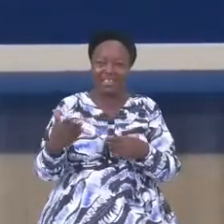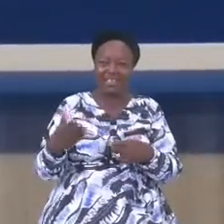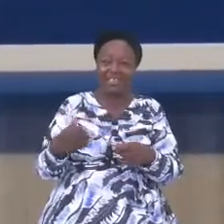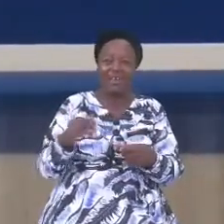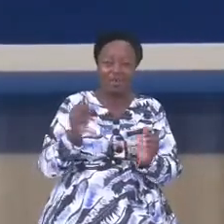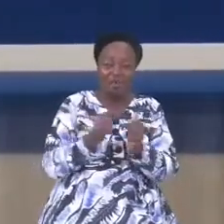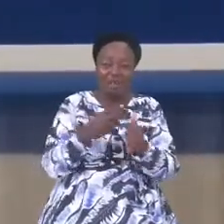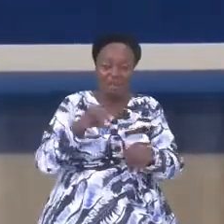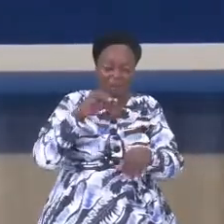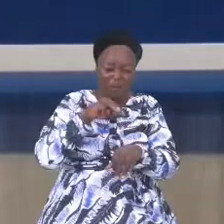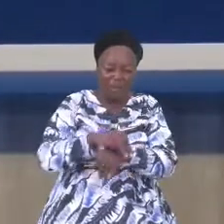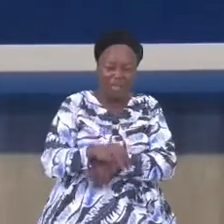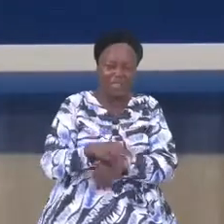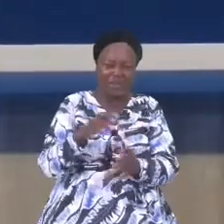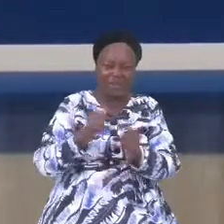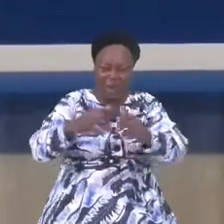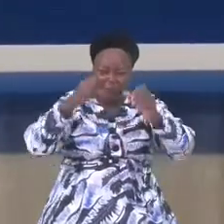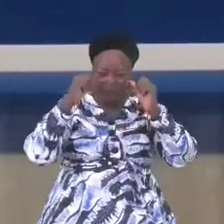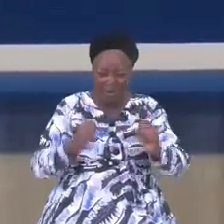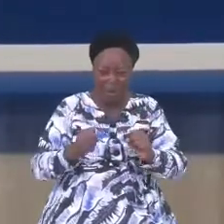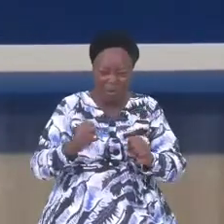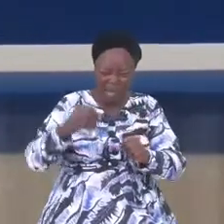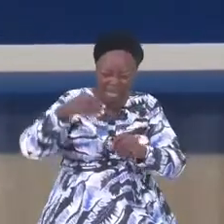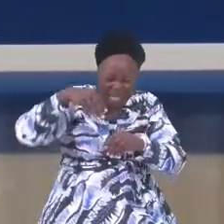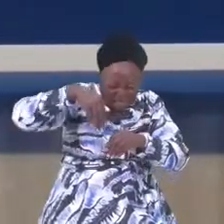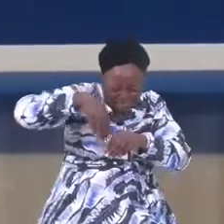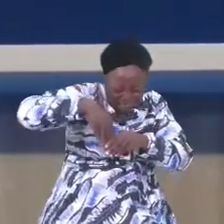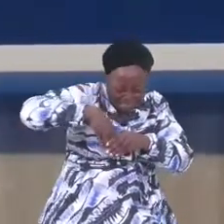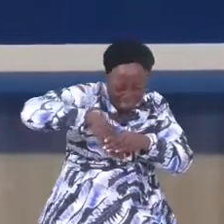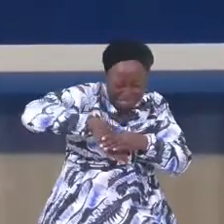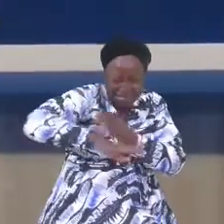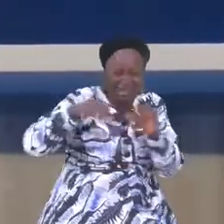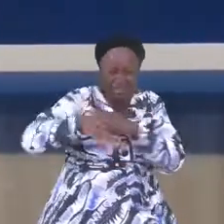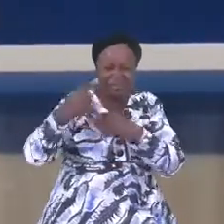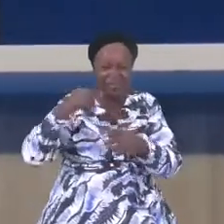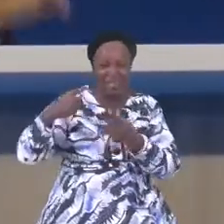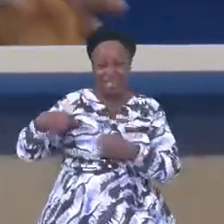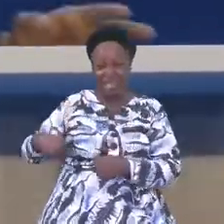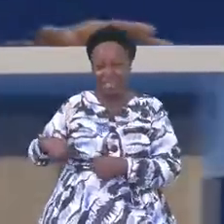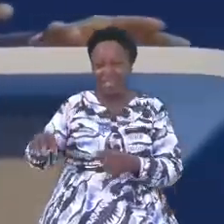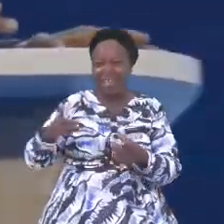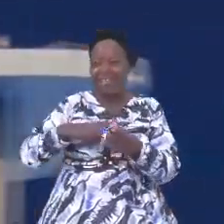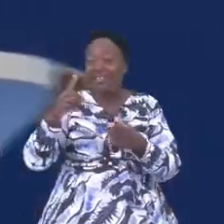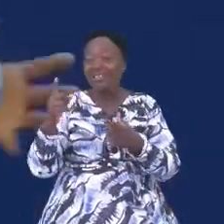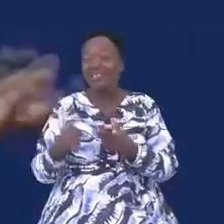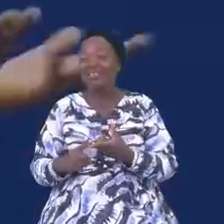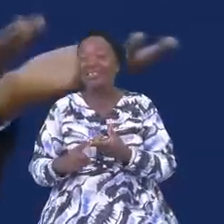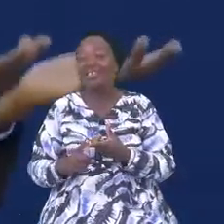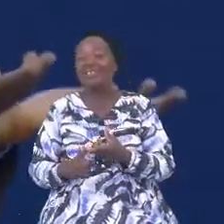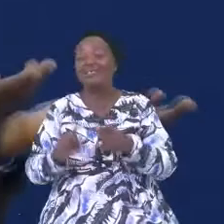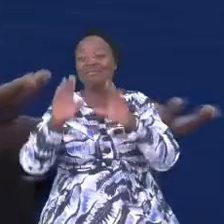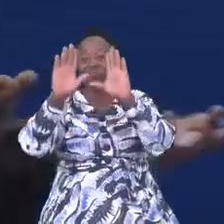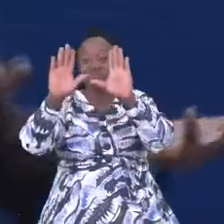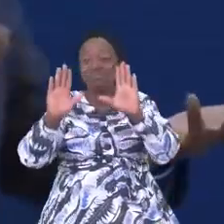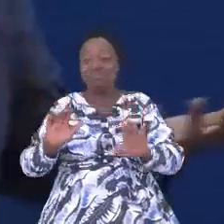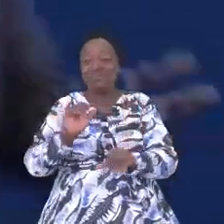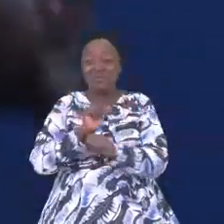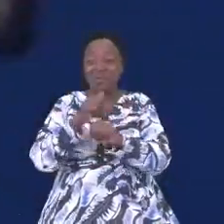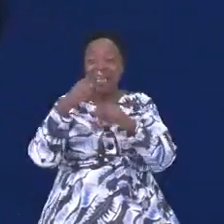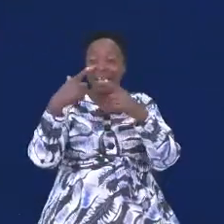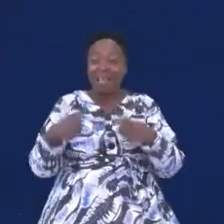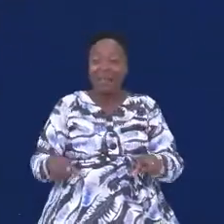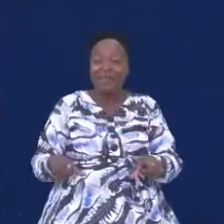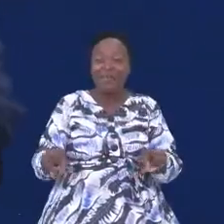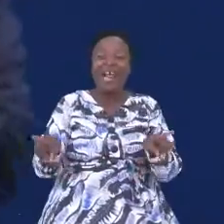power entered into his heart. And then a miracle happened, like